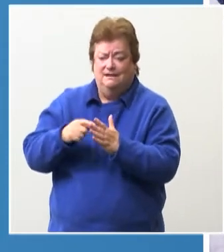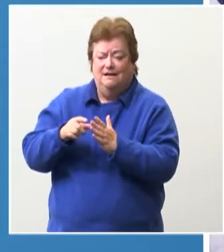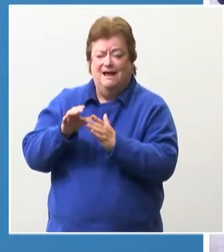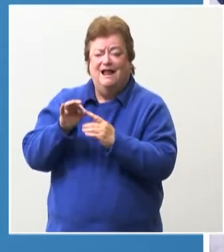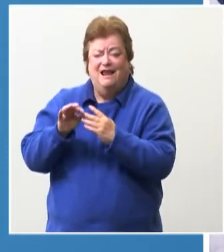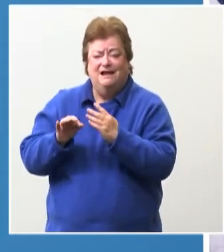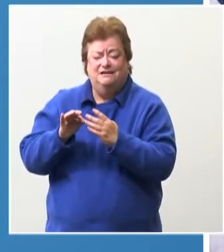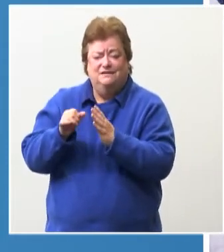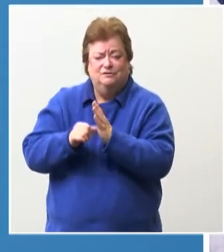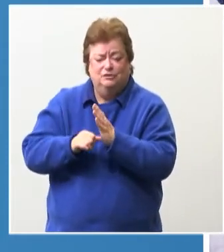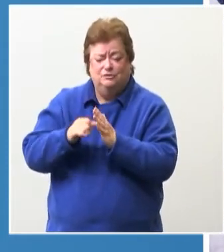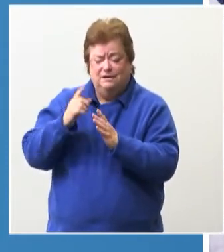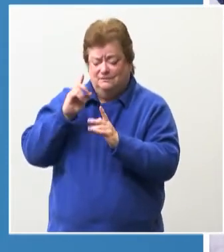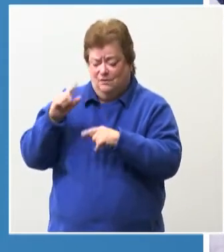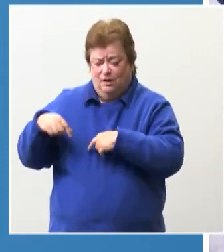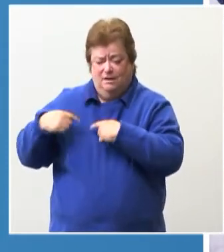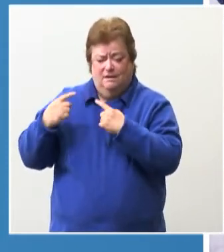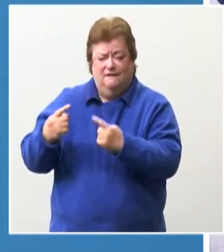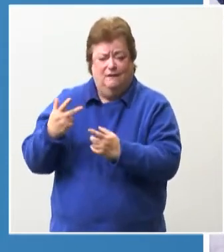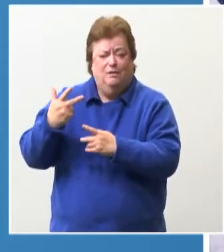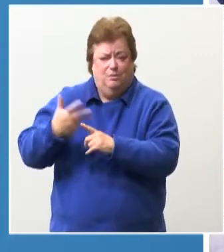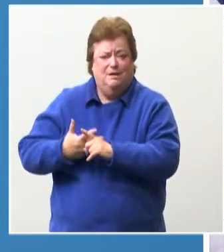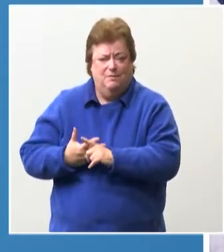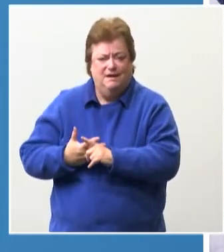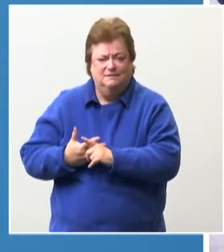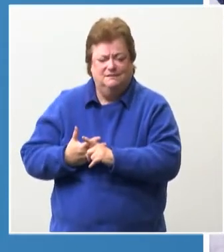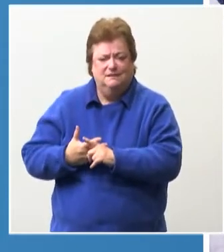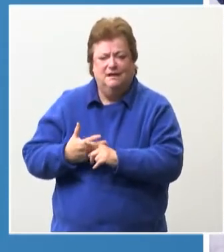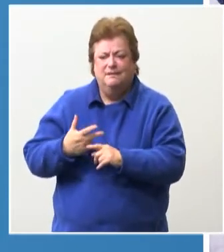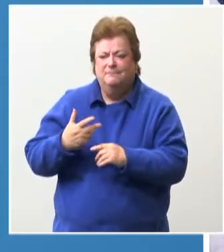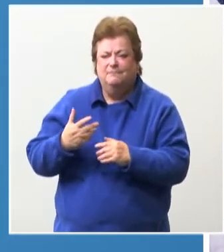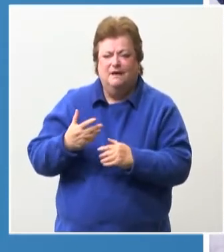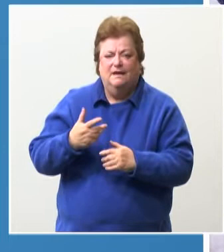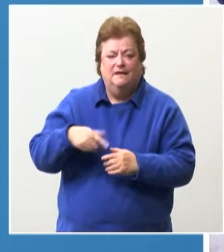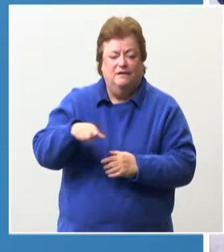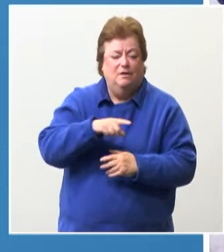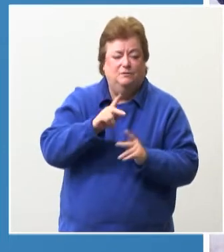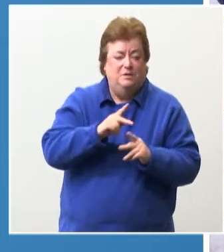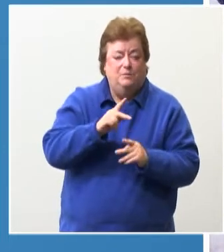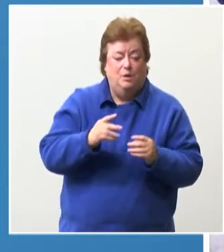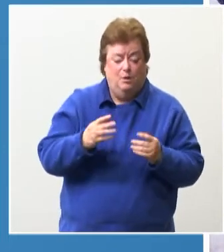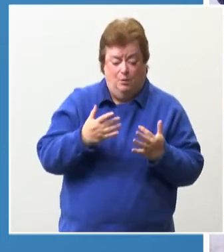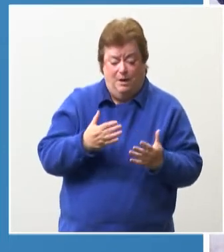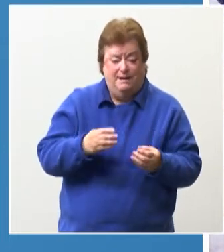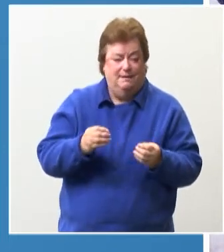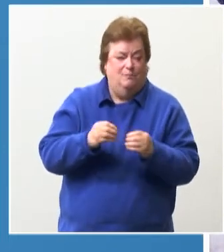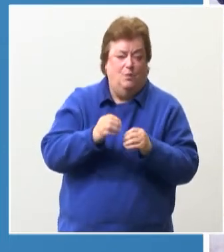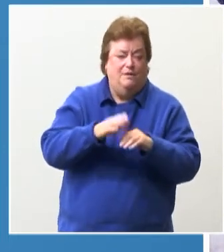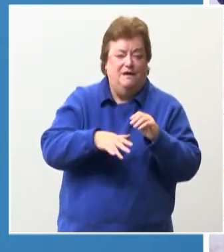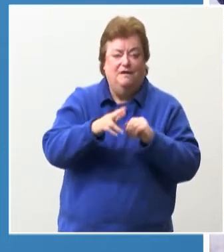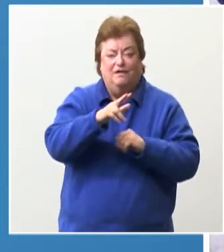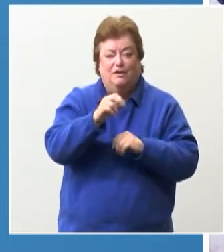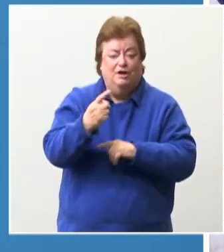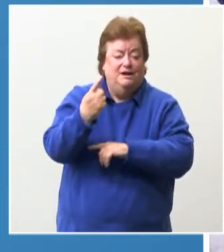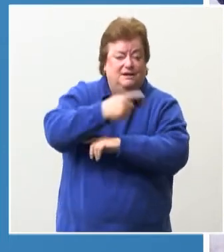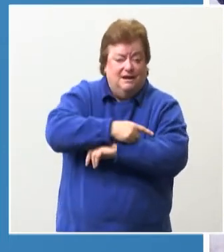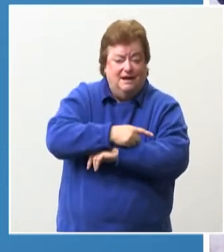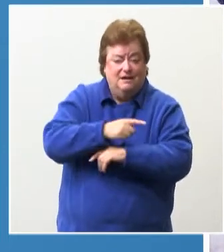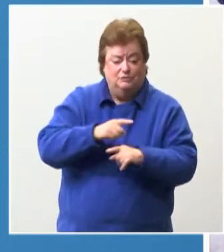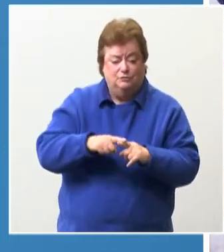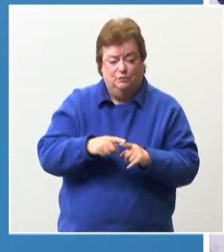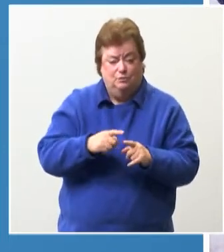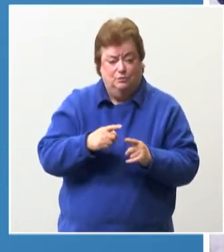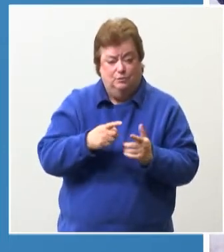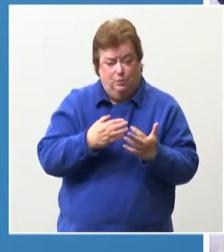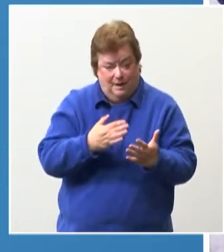months to some degree. This means that almost all of these folks aren't waiting 30 days, which is many times what's determined as the